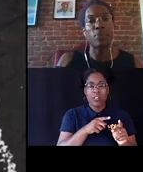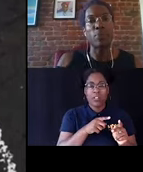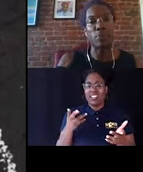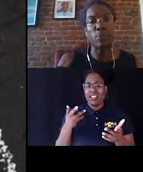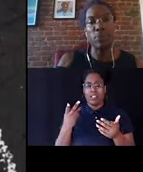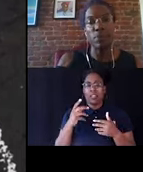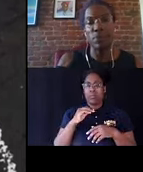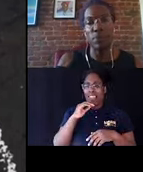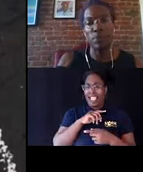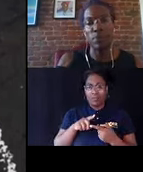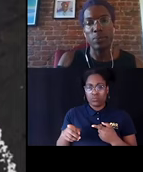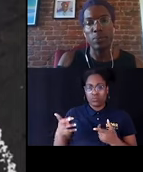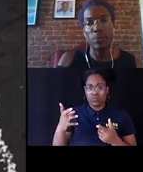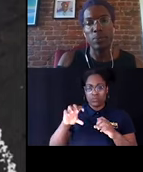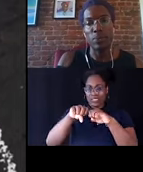gone.